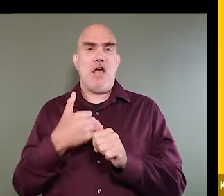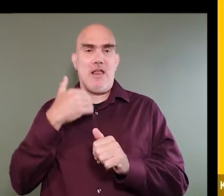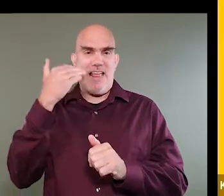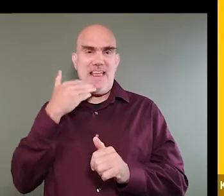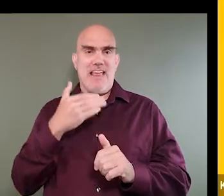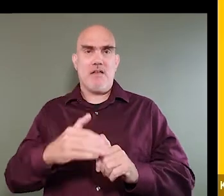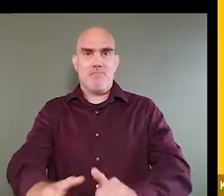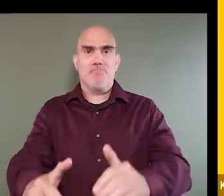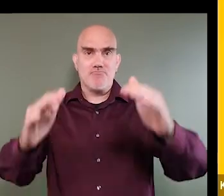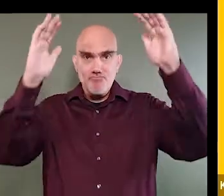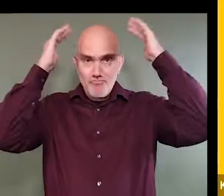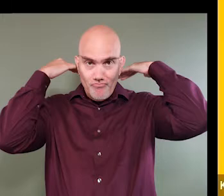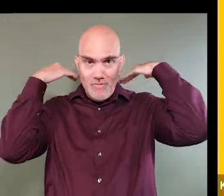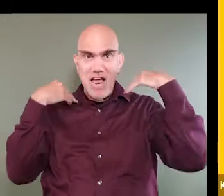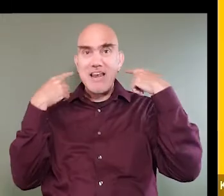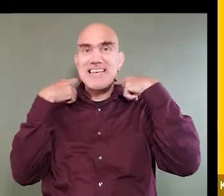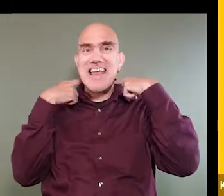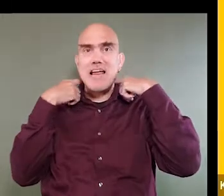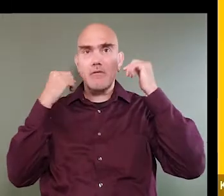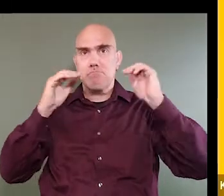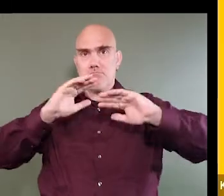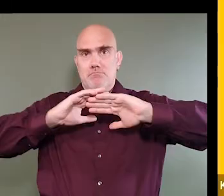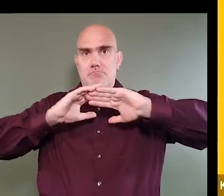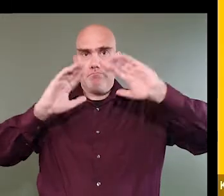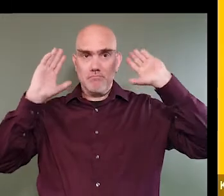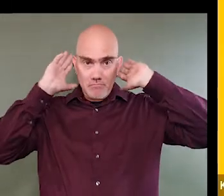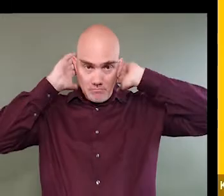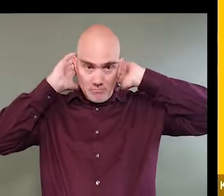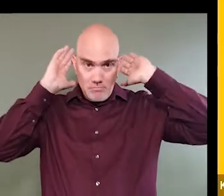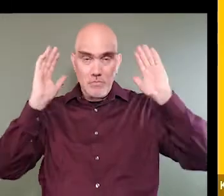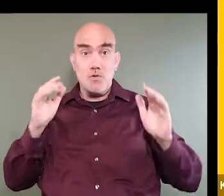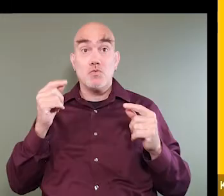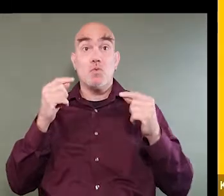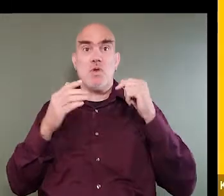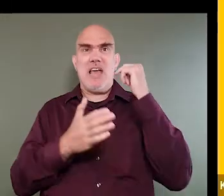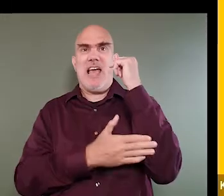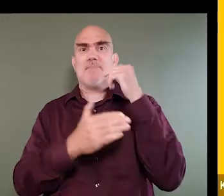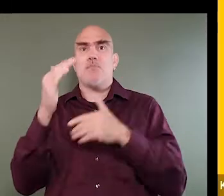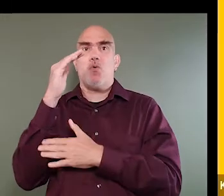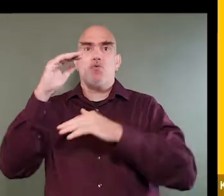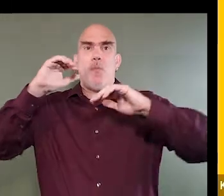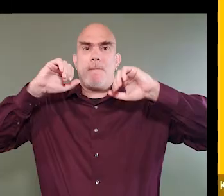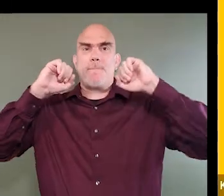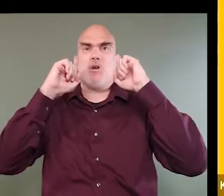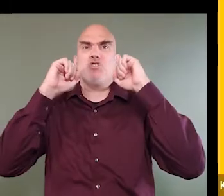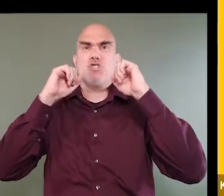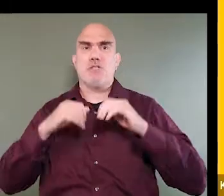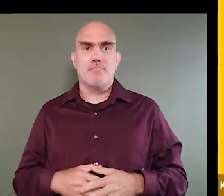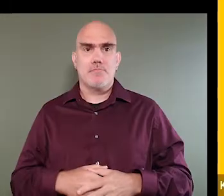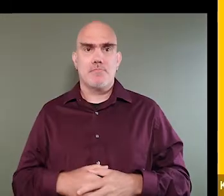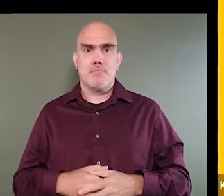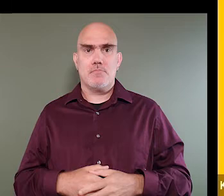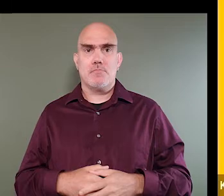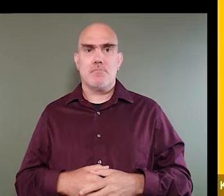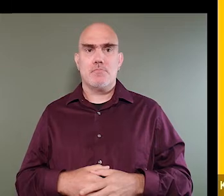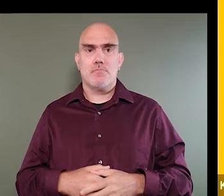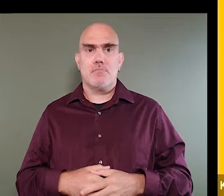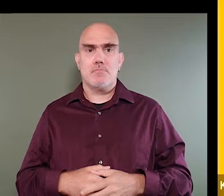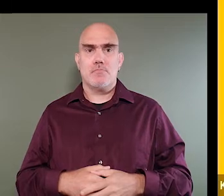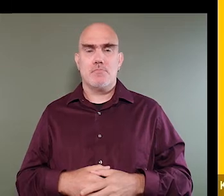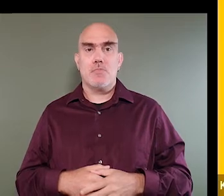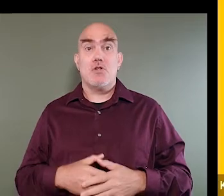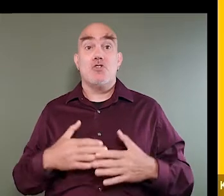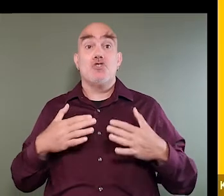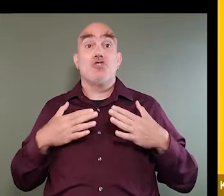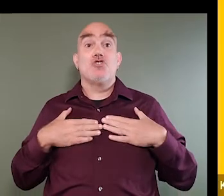head to the base of our necks. What we're going to do is push our elbows out. Put your